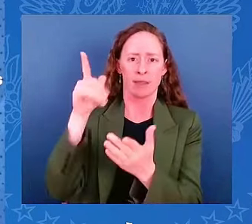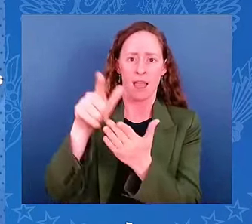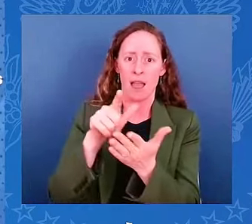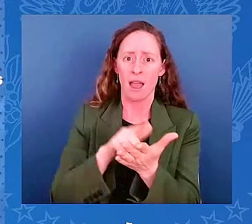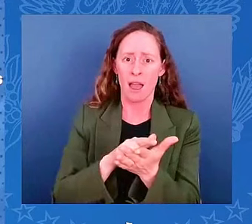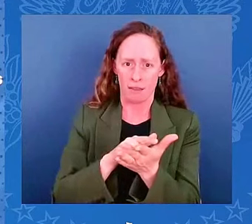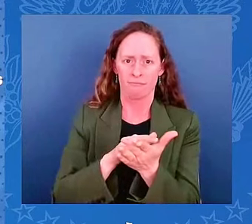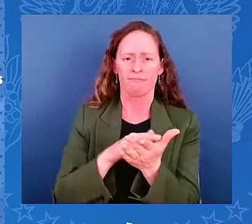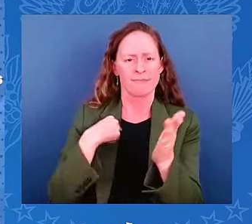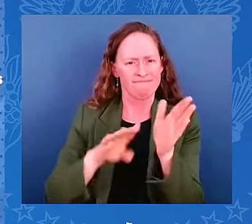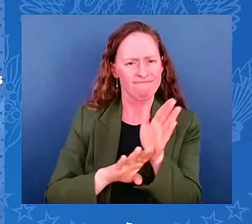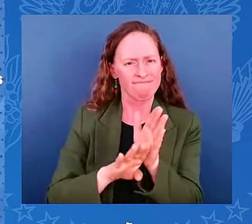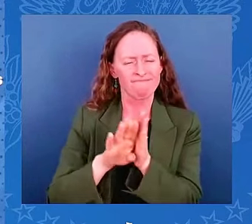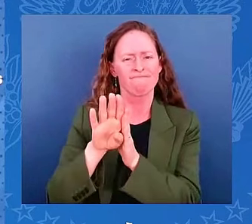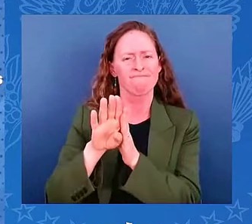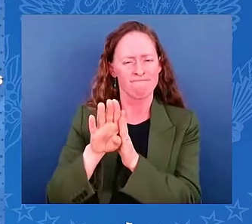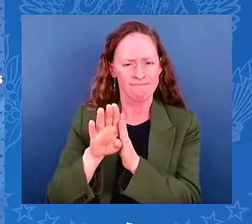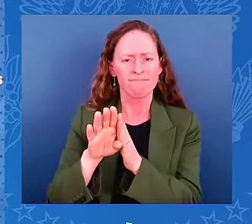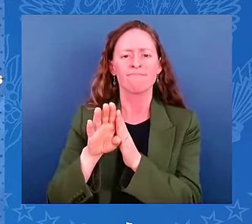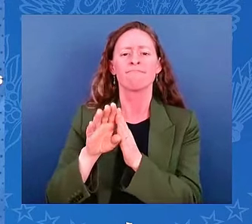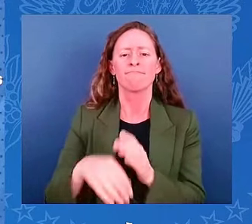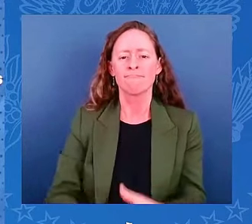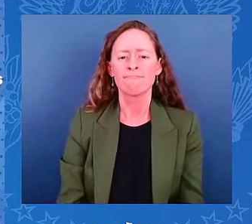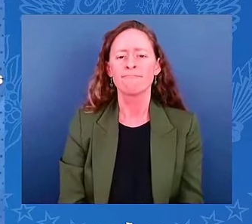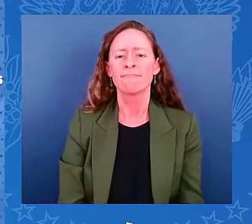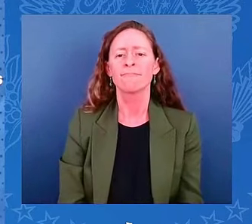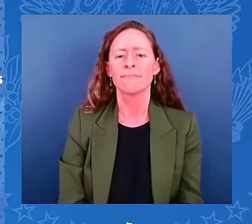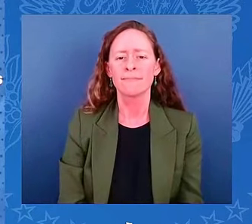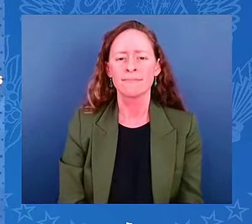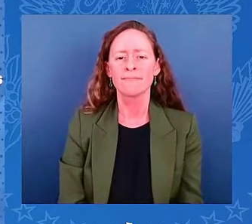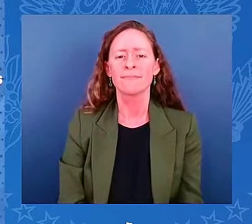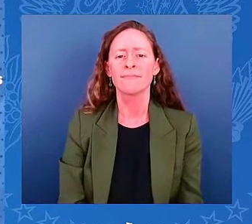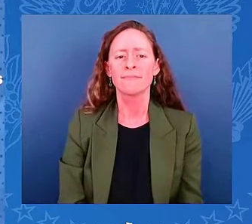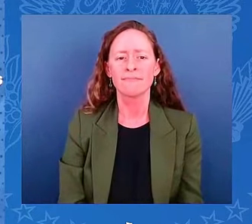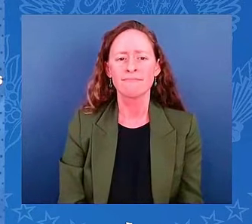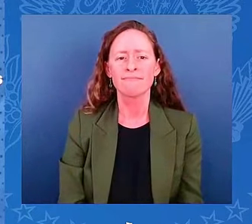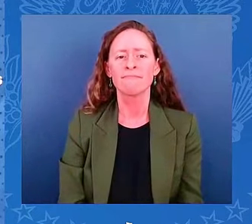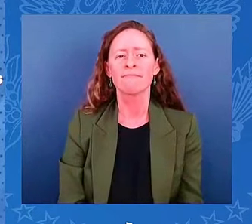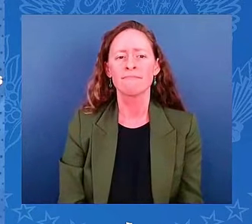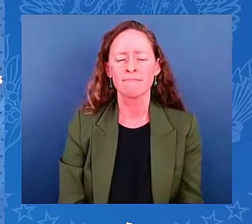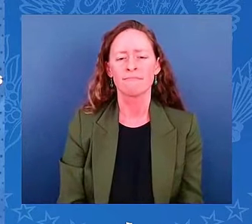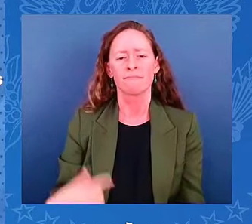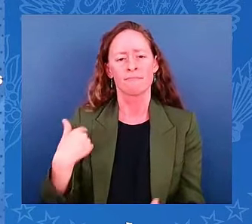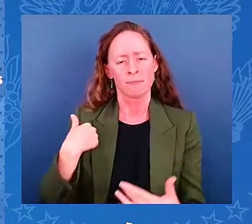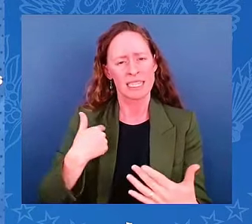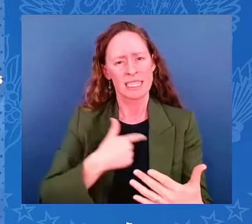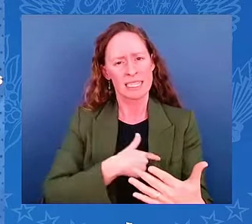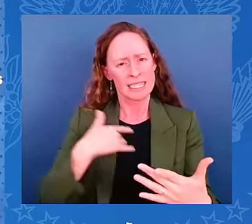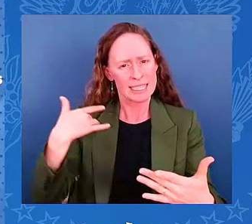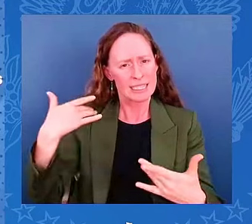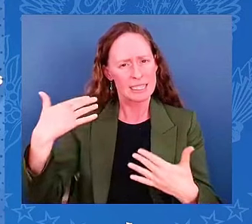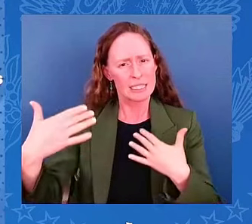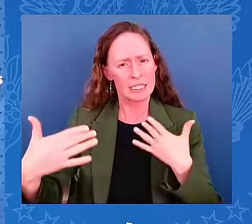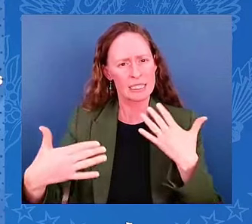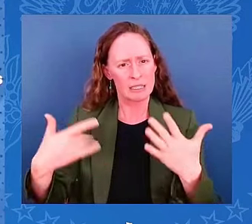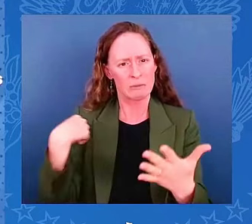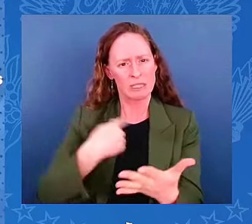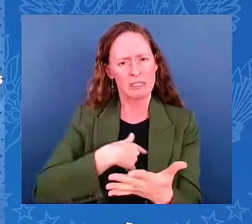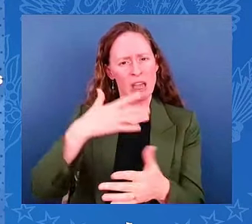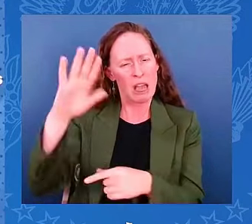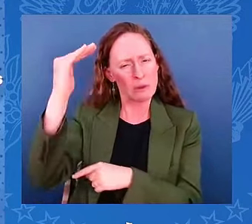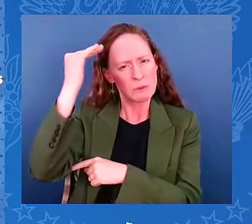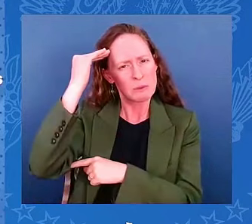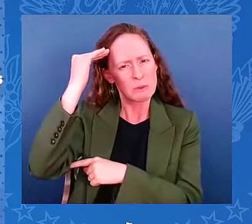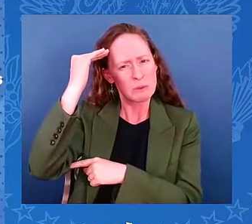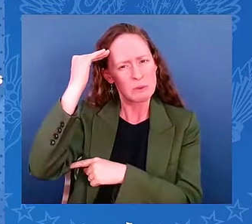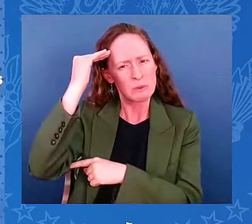the fact of the matter is, I remember well when you first started it with me, this extraordinary courage. You